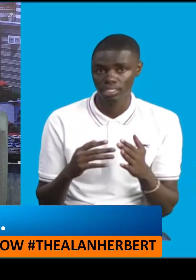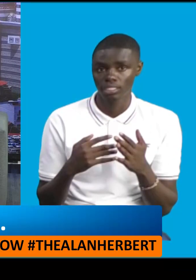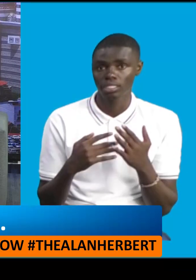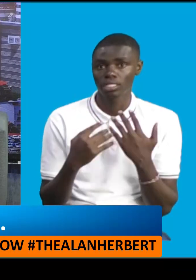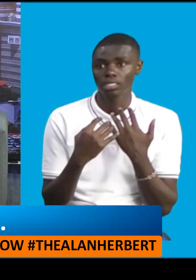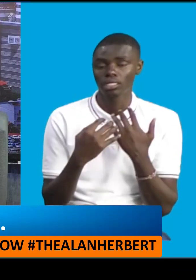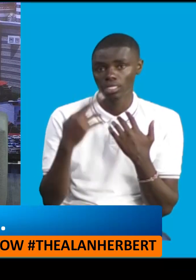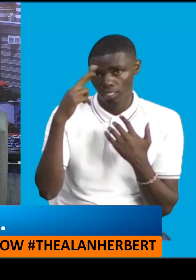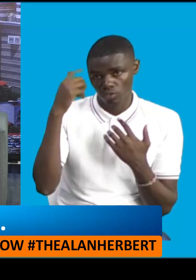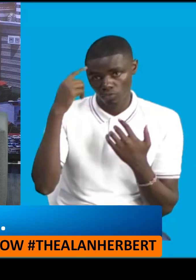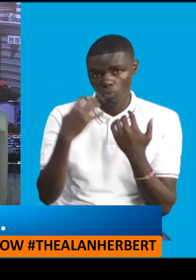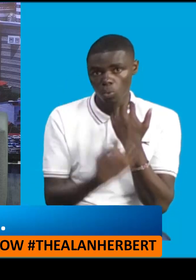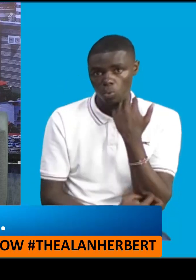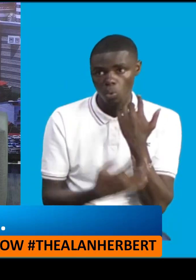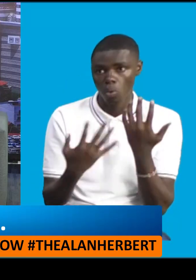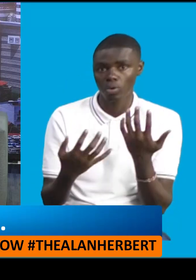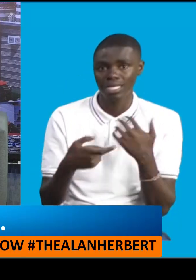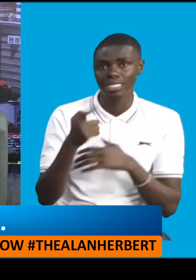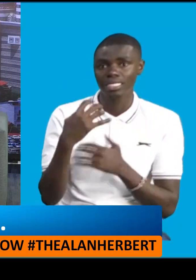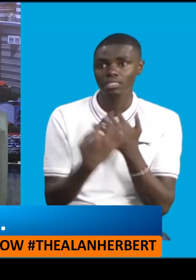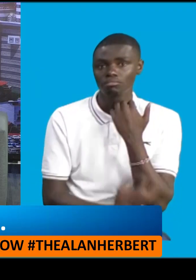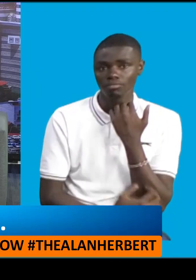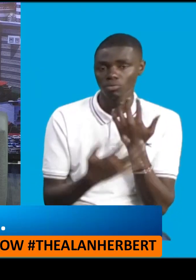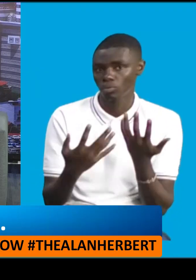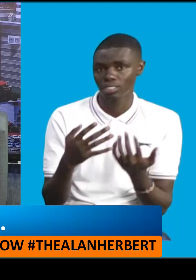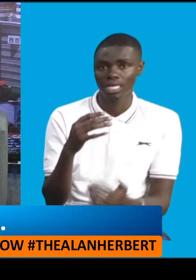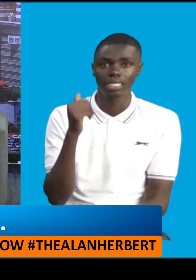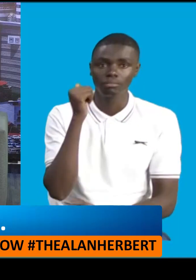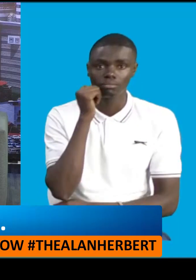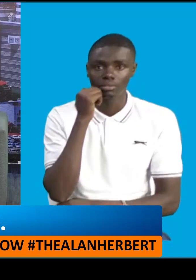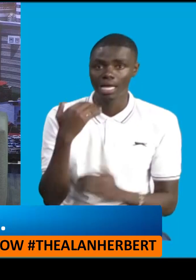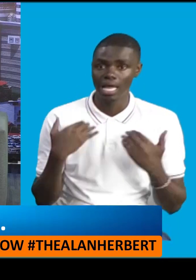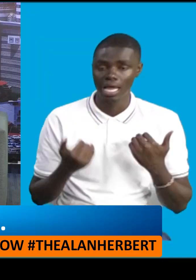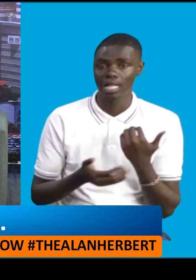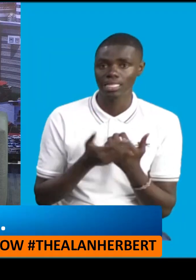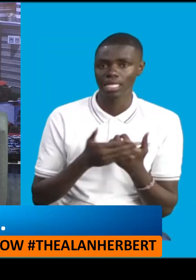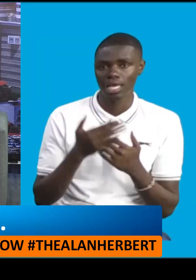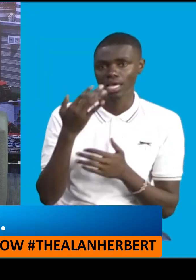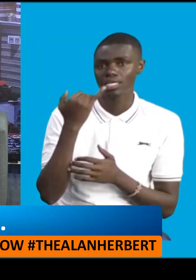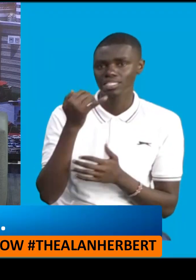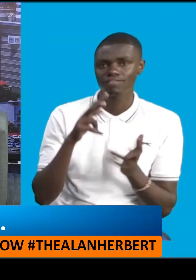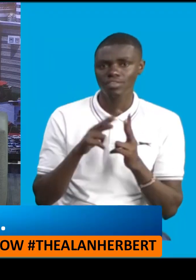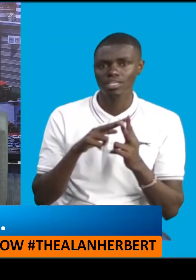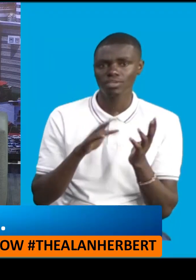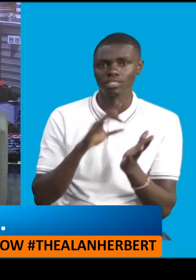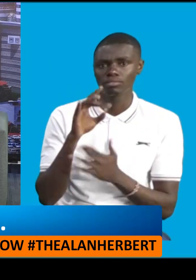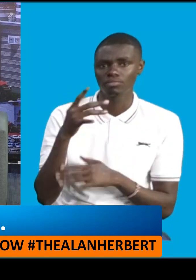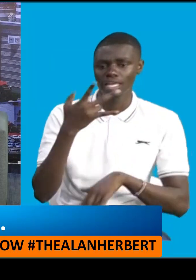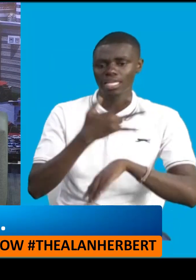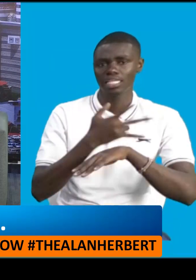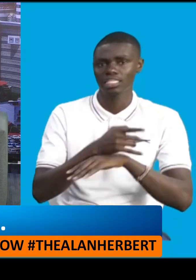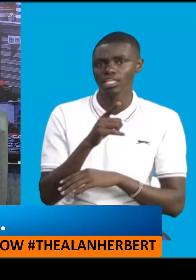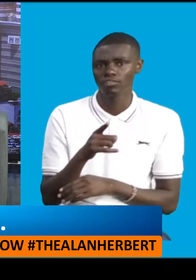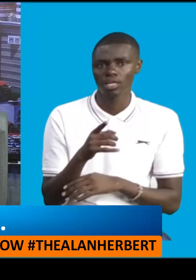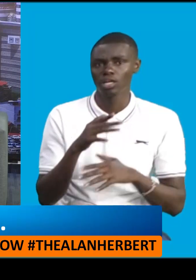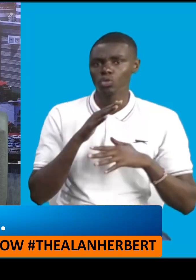important cause of poverty or increase in poverty is illness because healthcare is expensive. NHIF